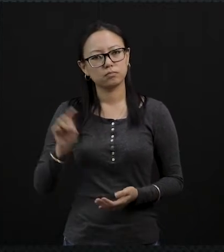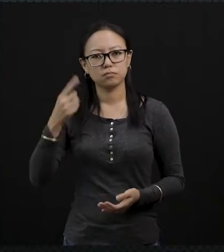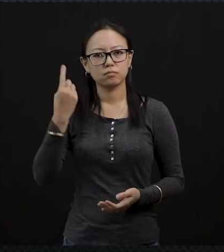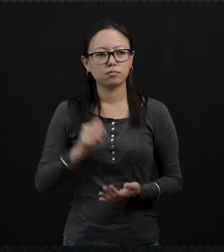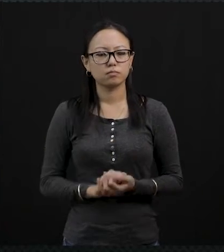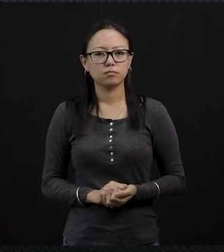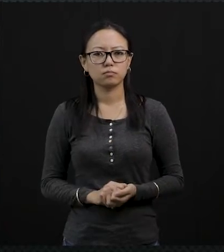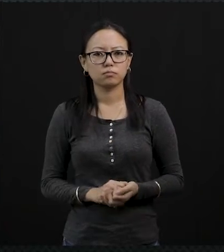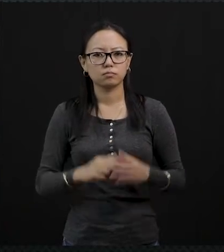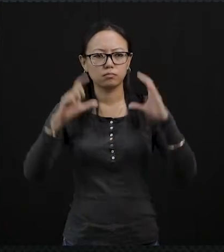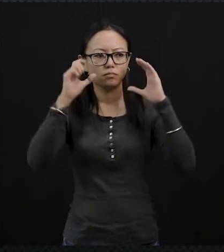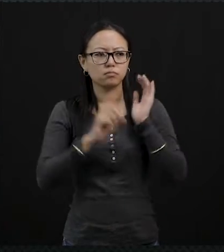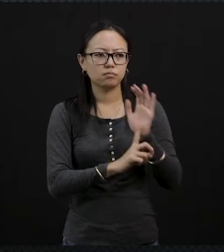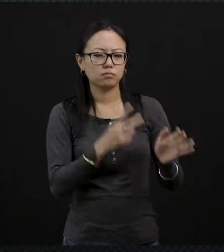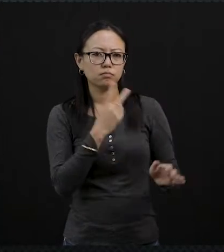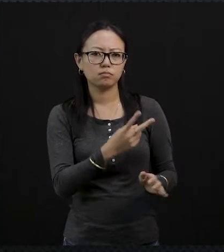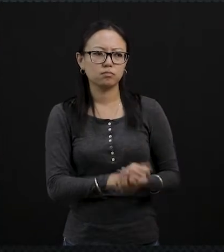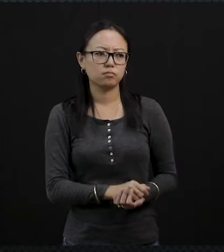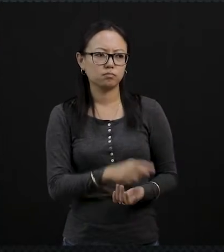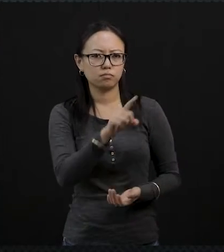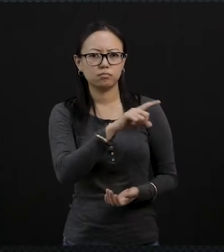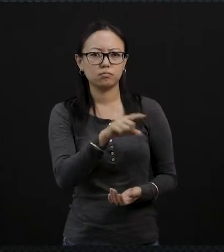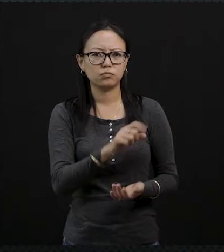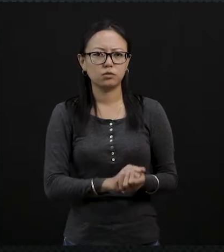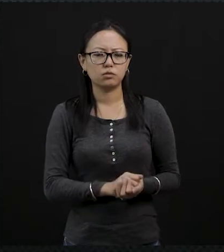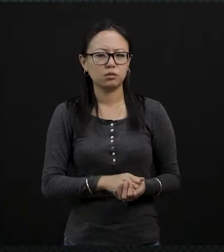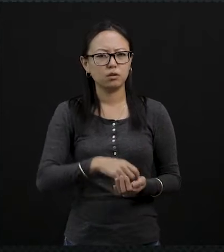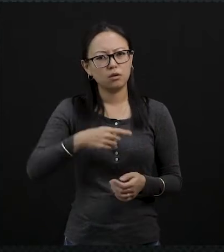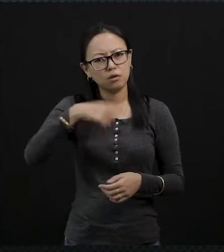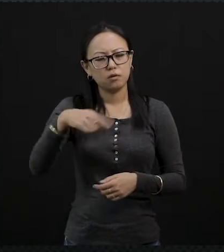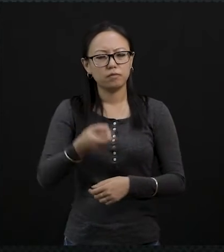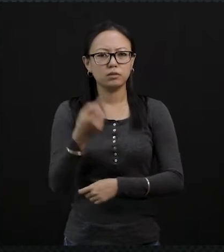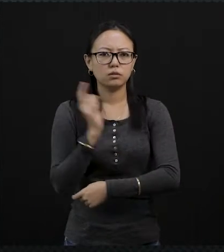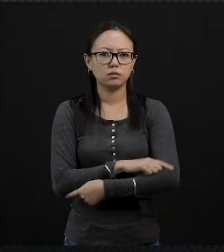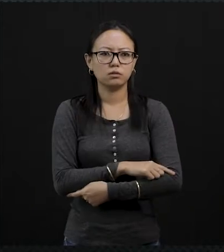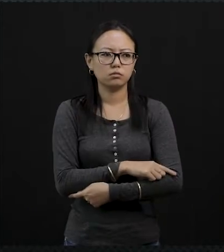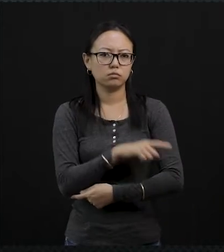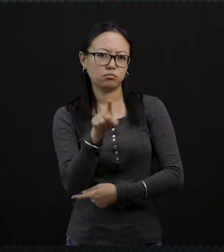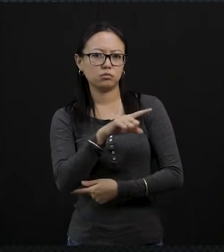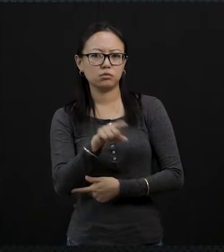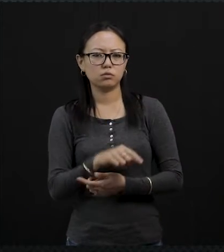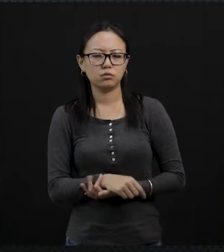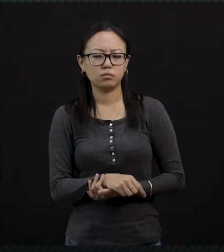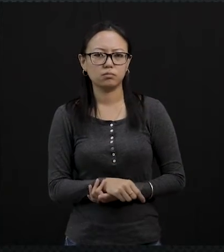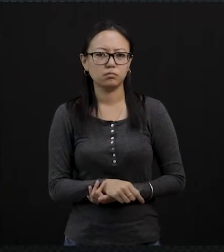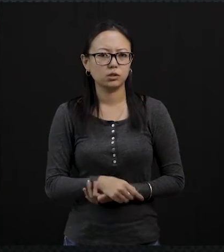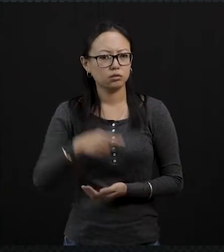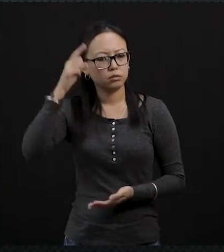these vehicles, all these cars in the road, right? Every day we see a busy